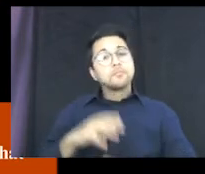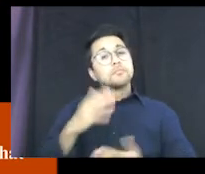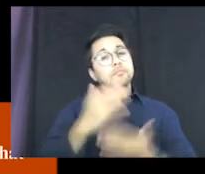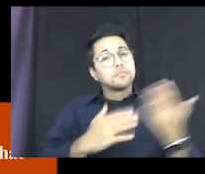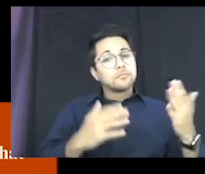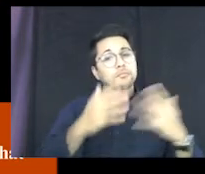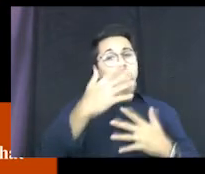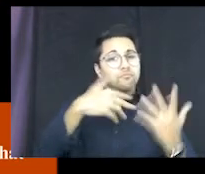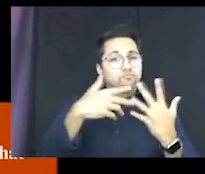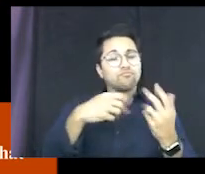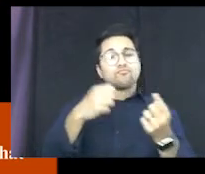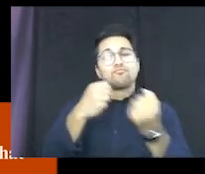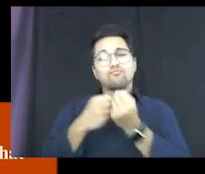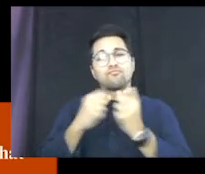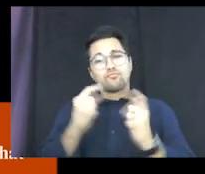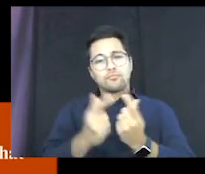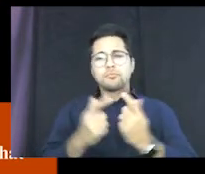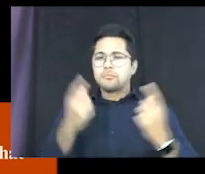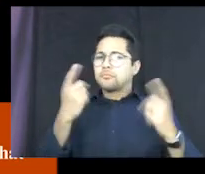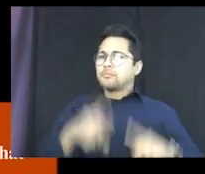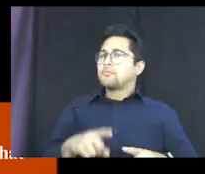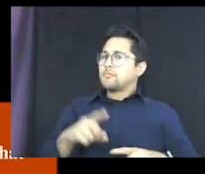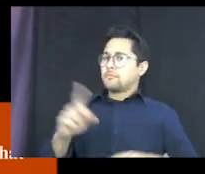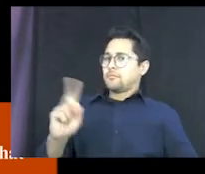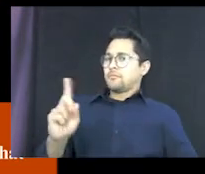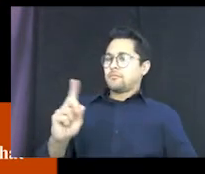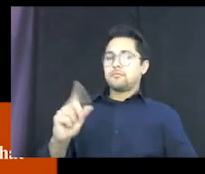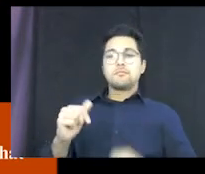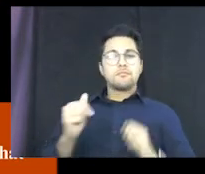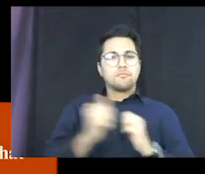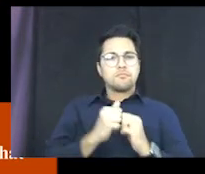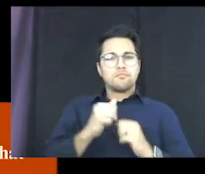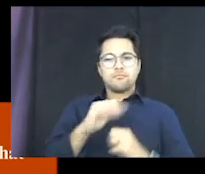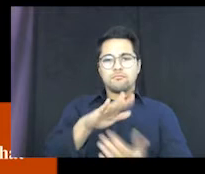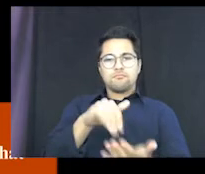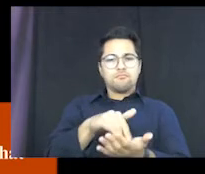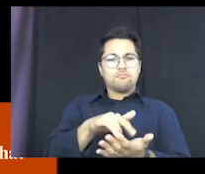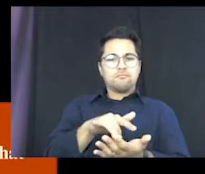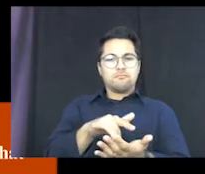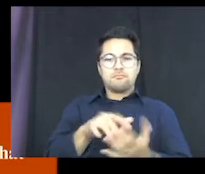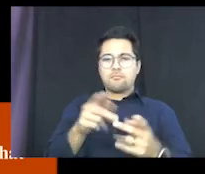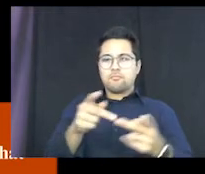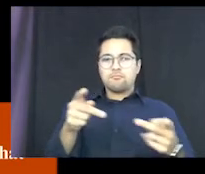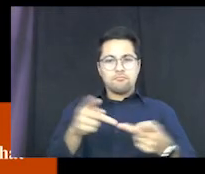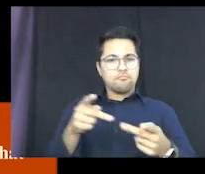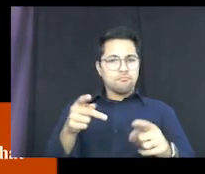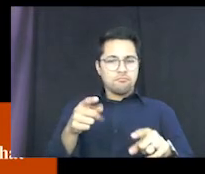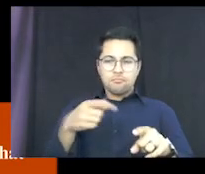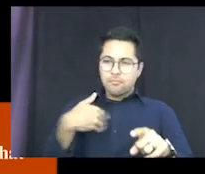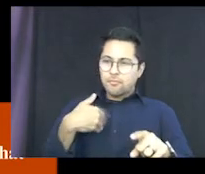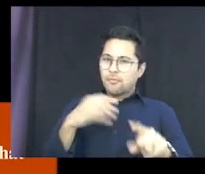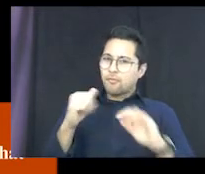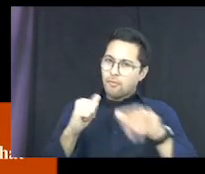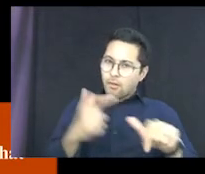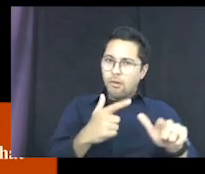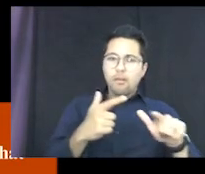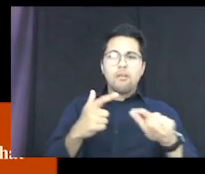support groups take place solely within a central location that hosts all of their group's